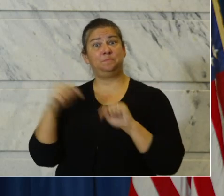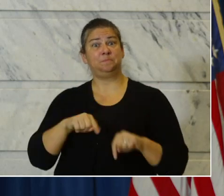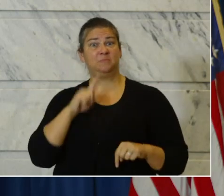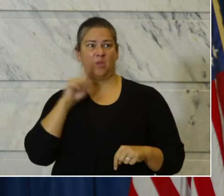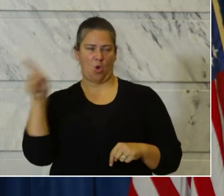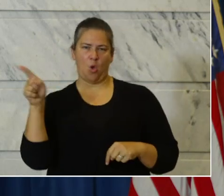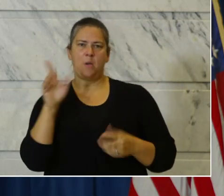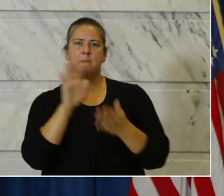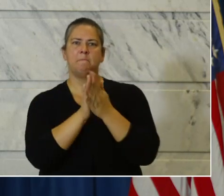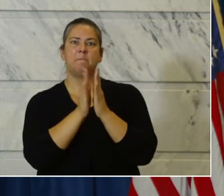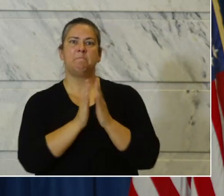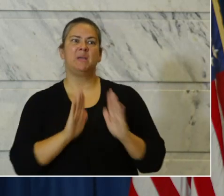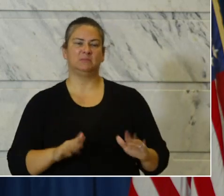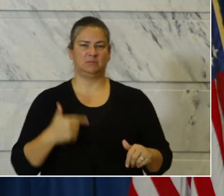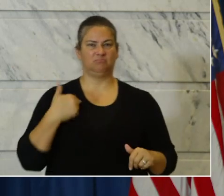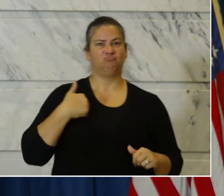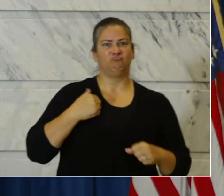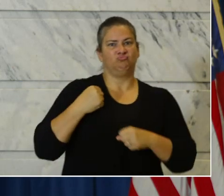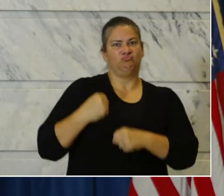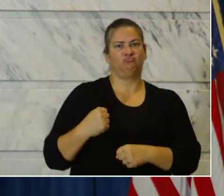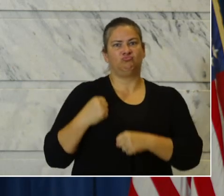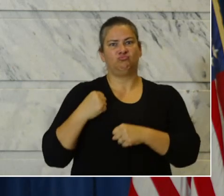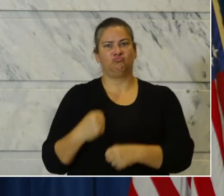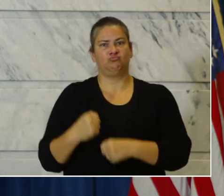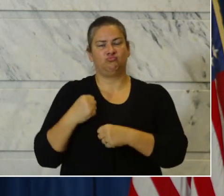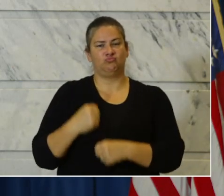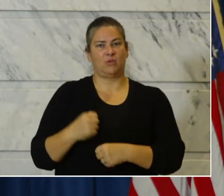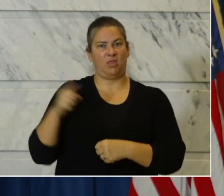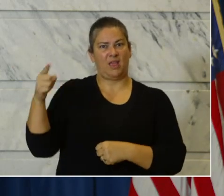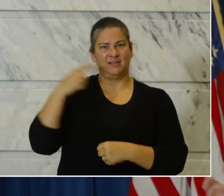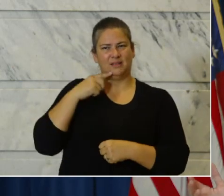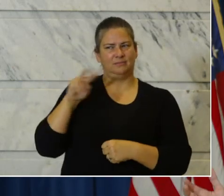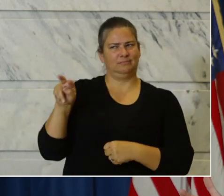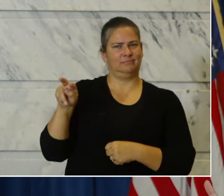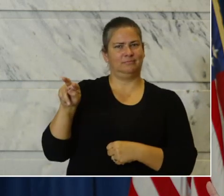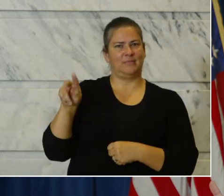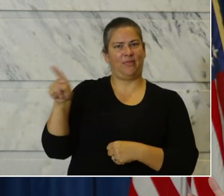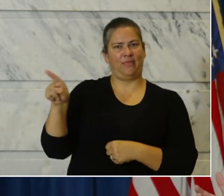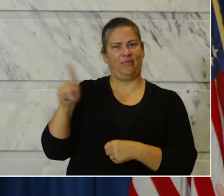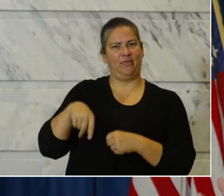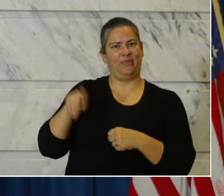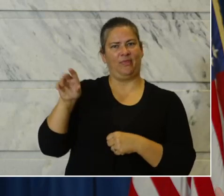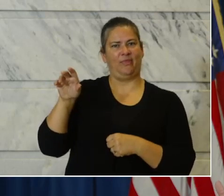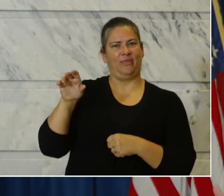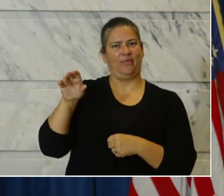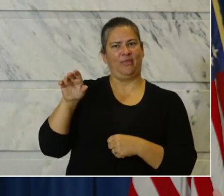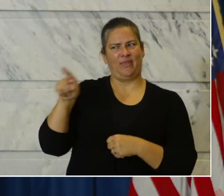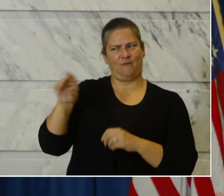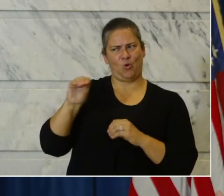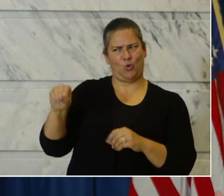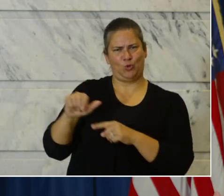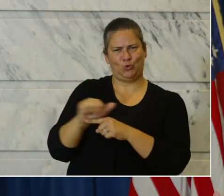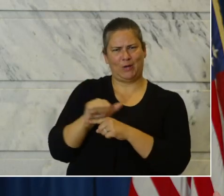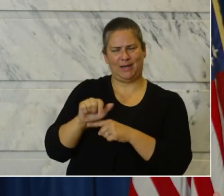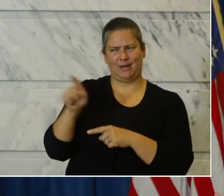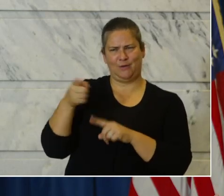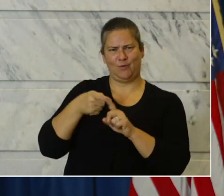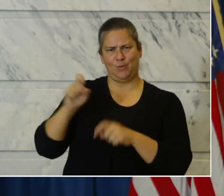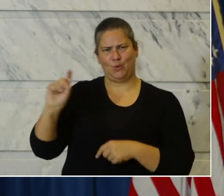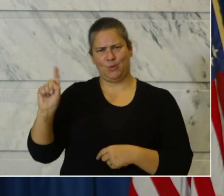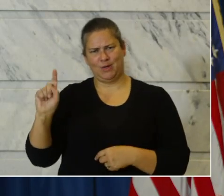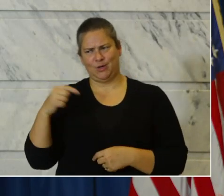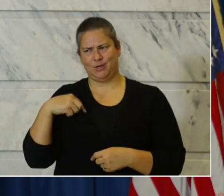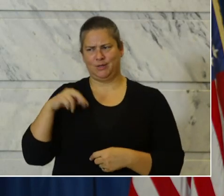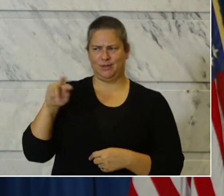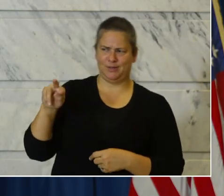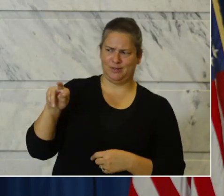keeping the peace, that are heavily armored, walking around Louisville with what I understand is no tactical training at all and no specific